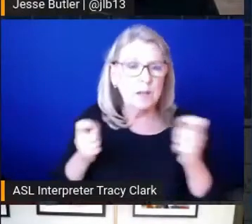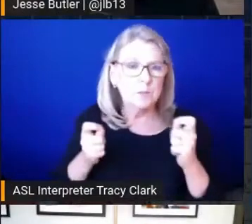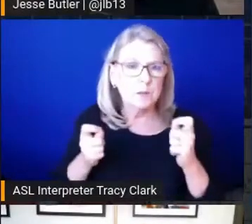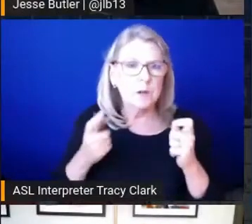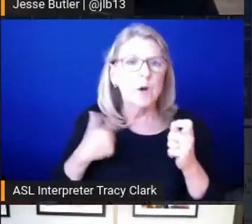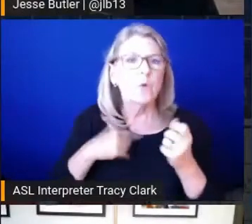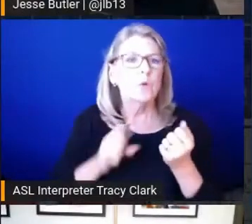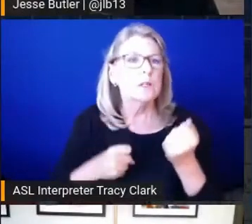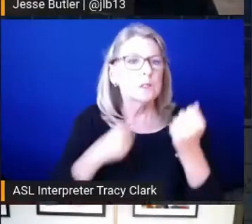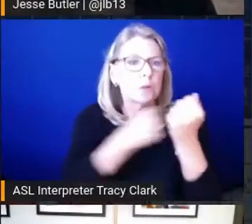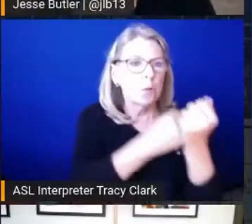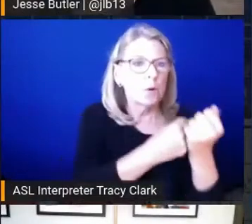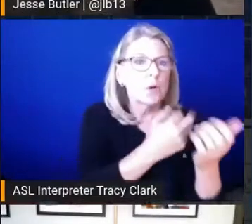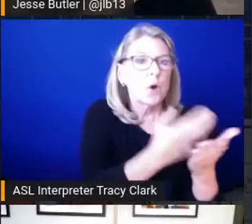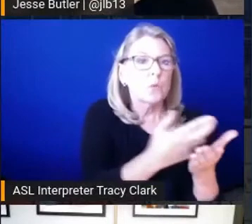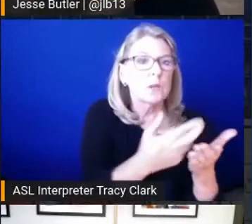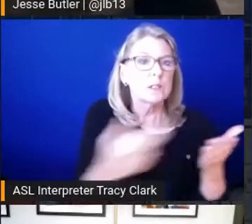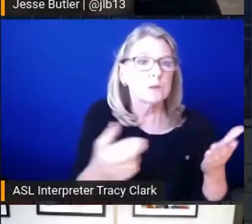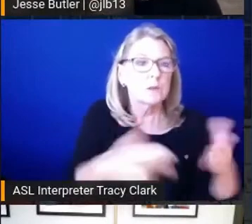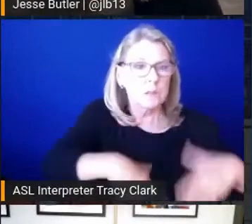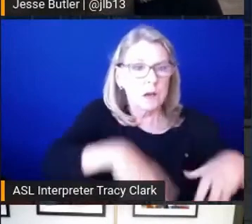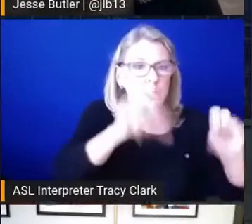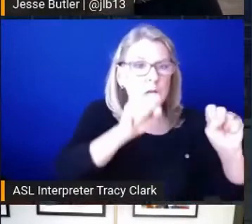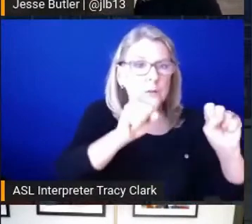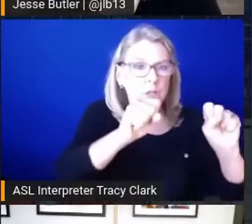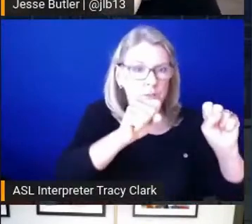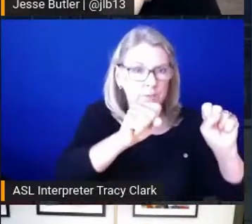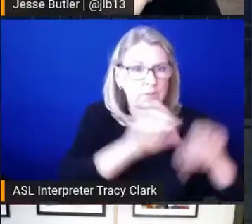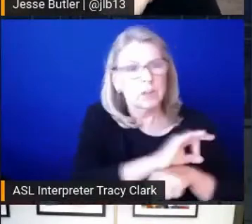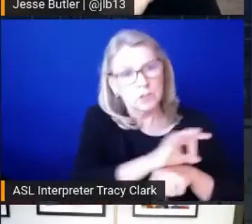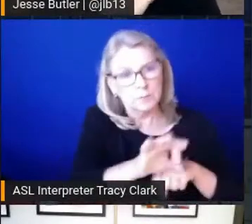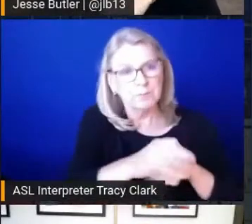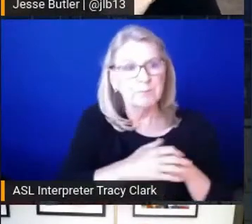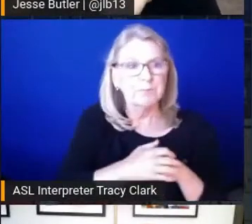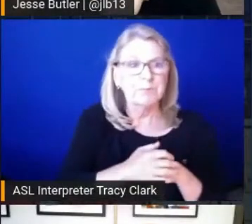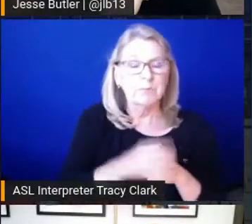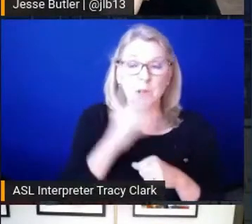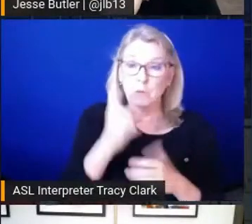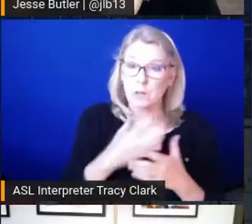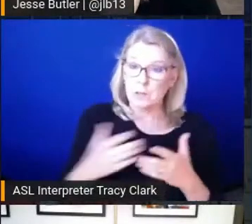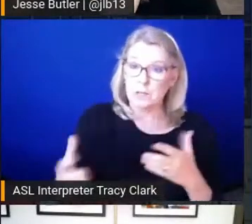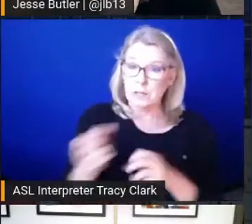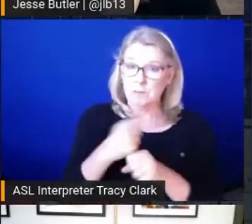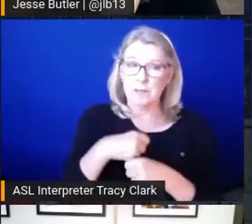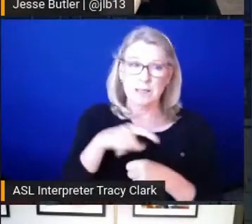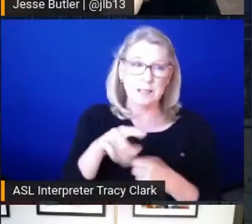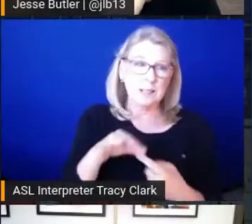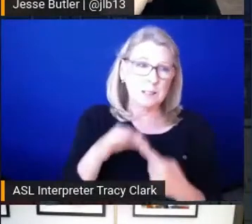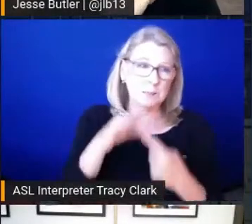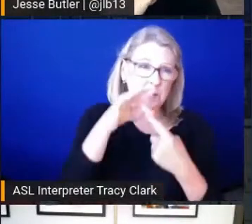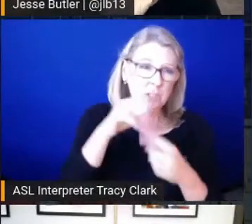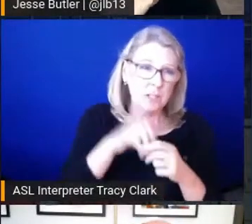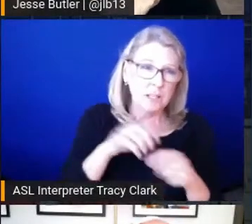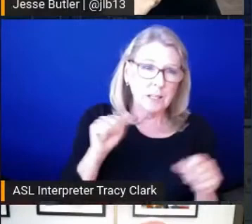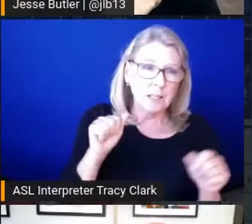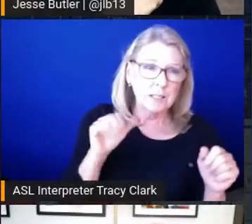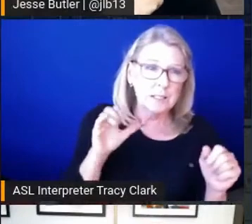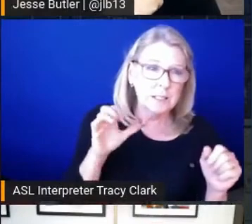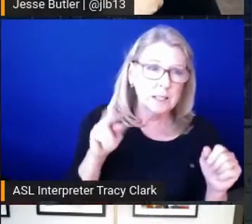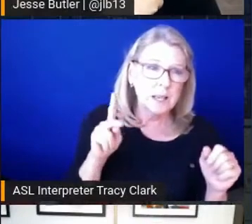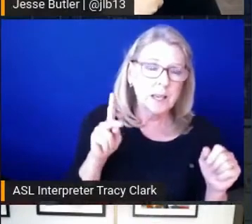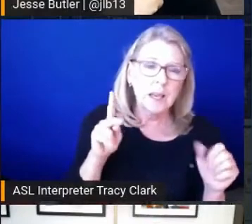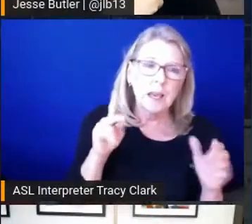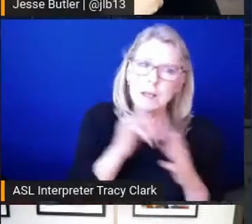functionality. And one thing that makes this special in ACK is that it is an explicit